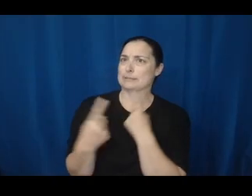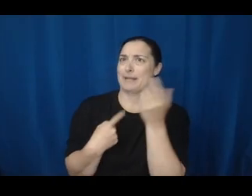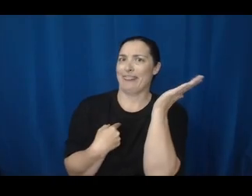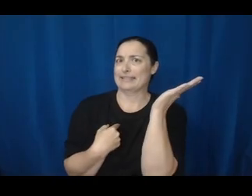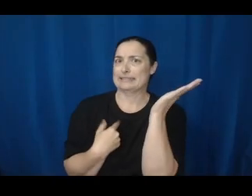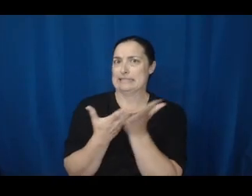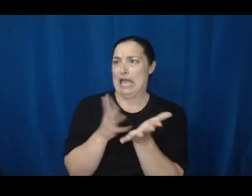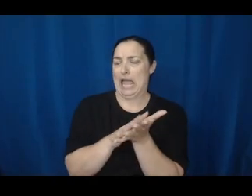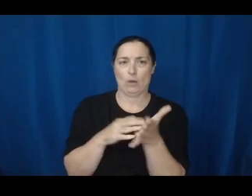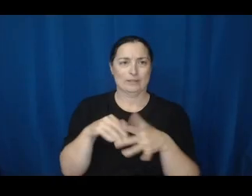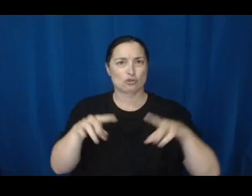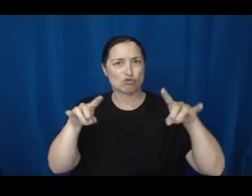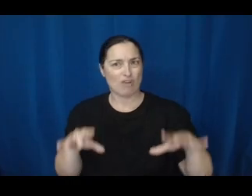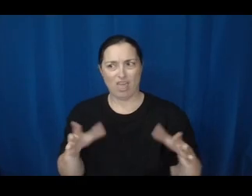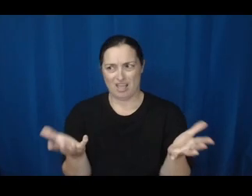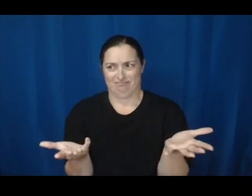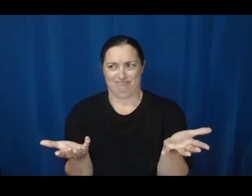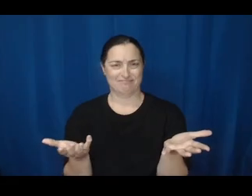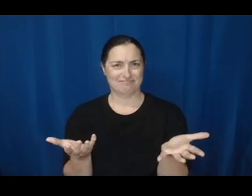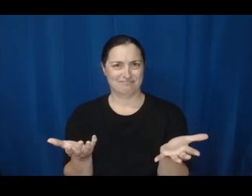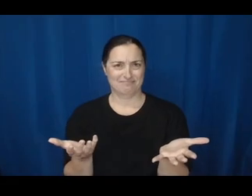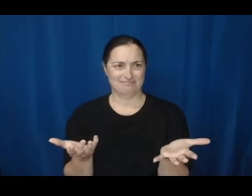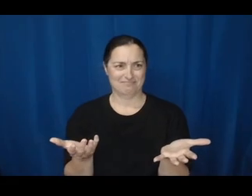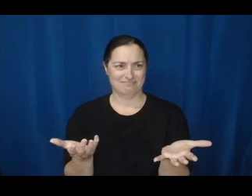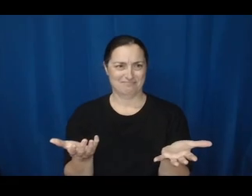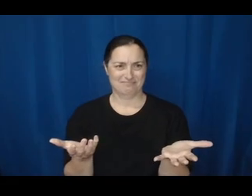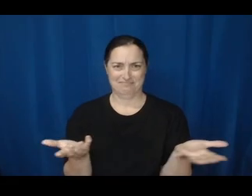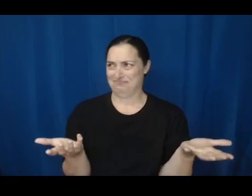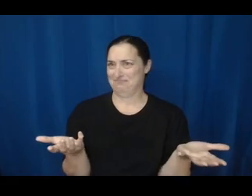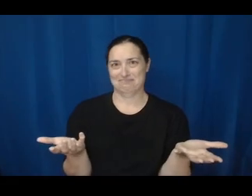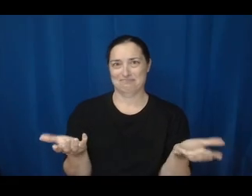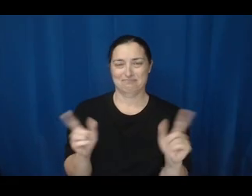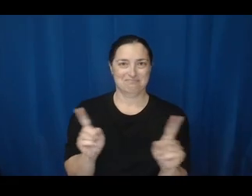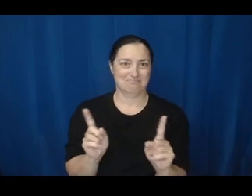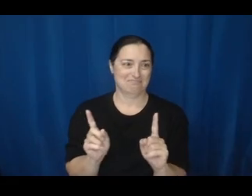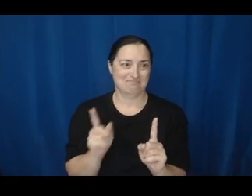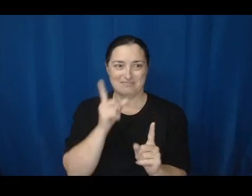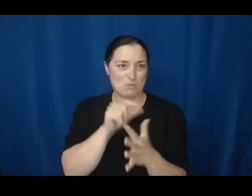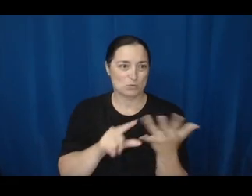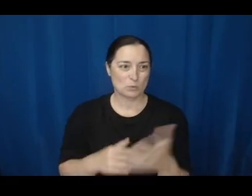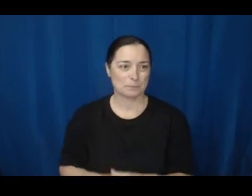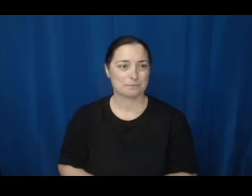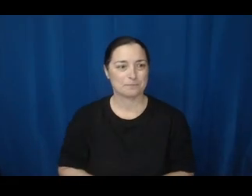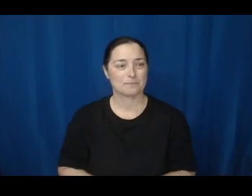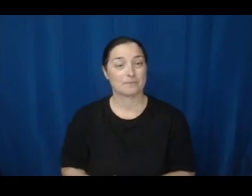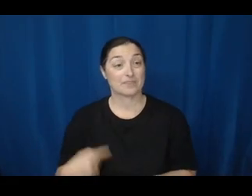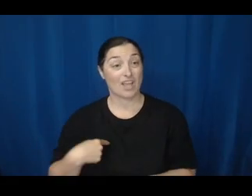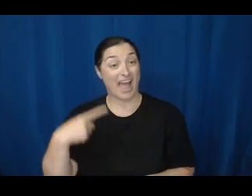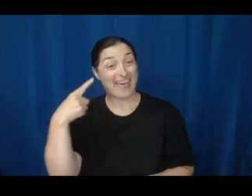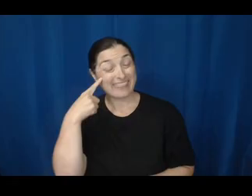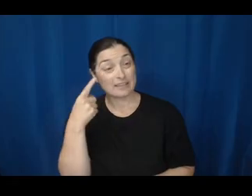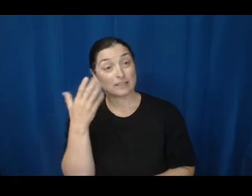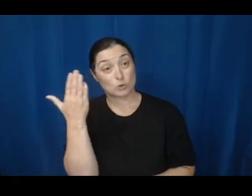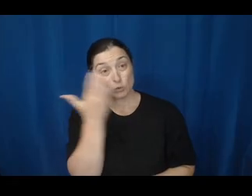in Australia, in the world? Why do you think we are moving in that direction? I think that school for a lot